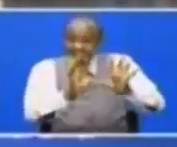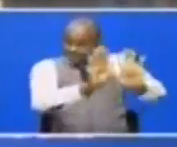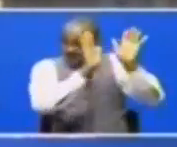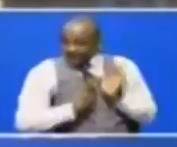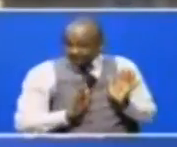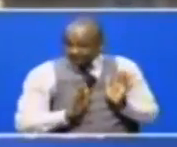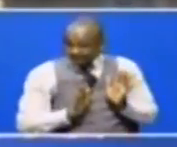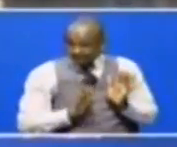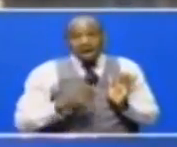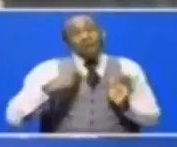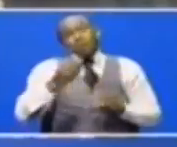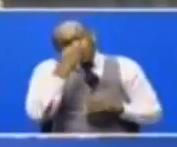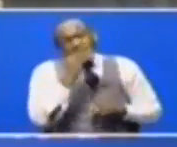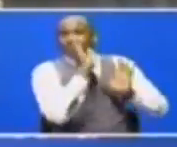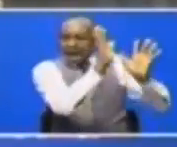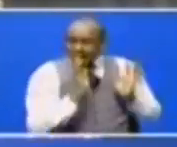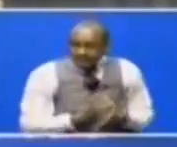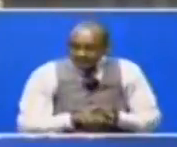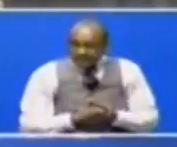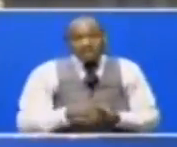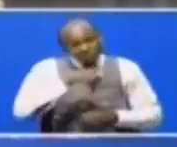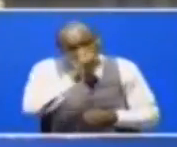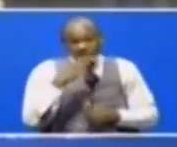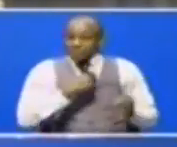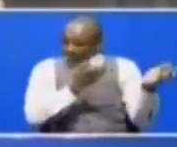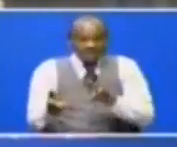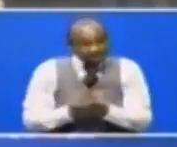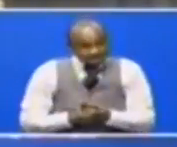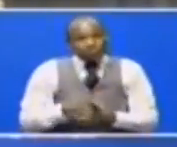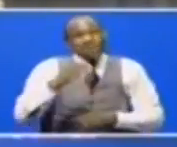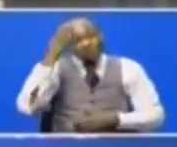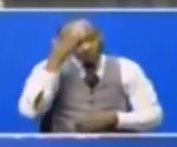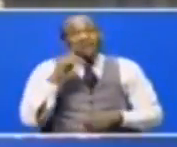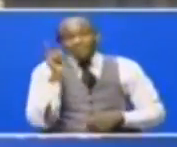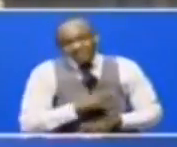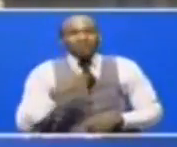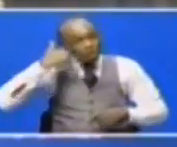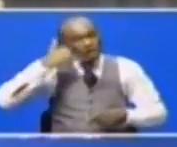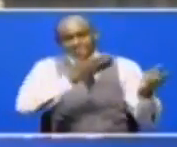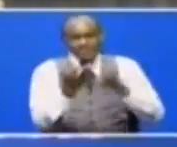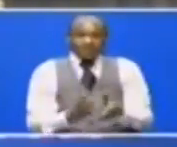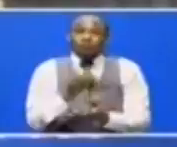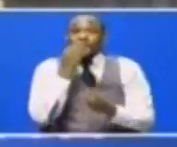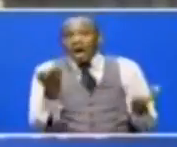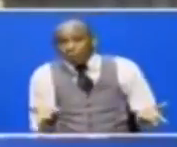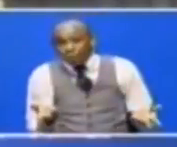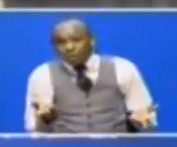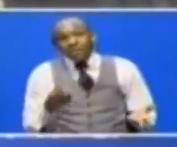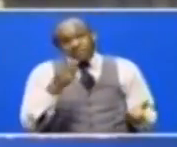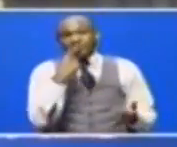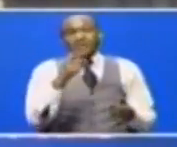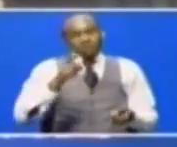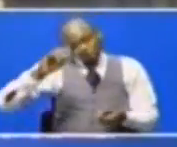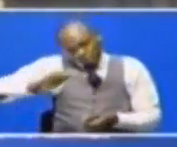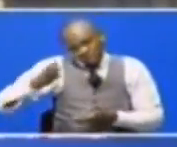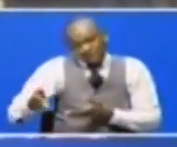Na mimi mpaka chakula yake yeye huwa analeta. Anajua tu ikiisha anapiga simu. Chakula iko aje? Anaambiwa